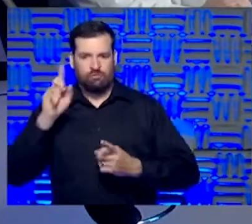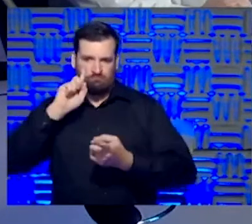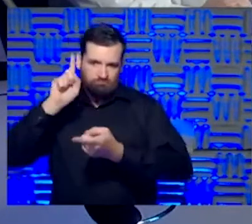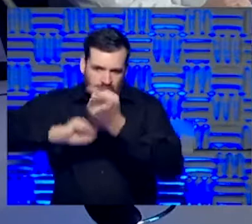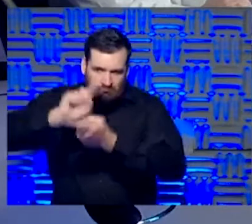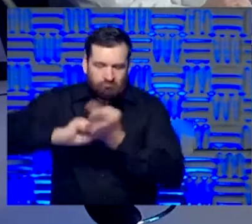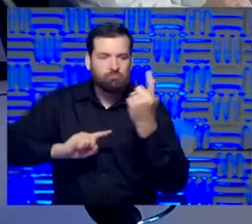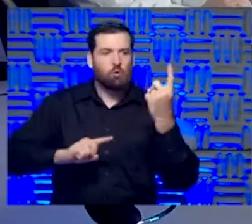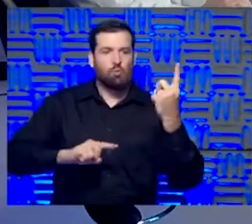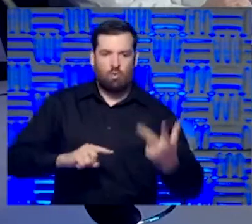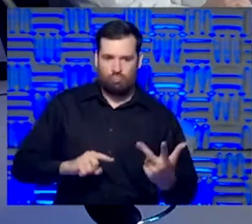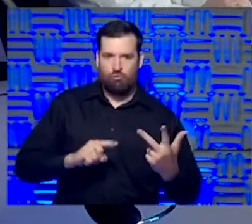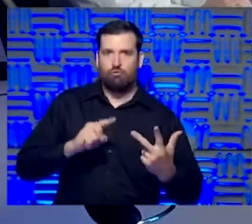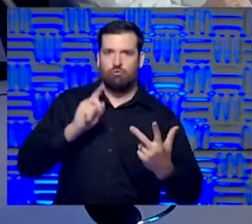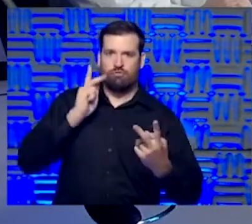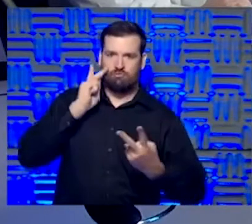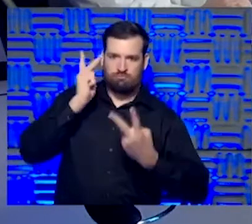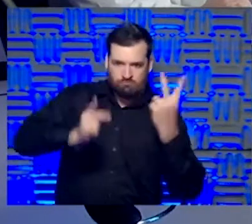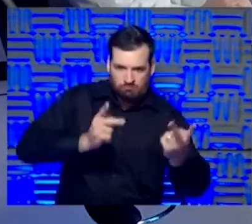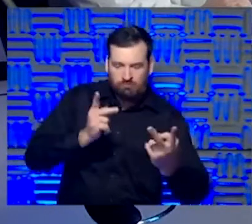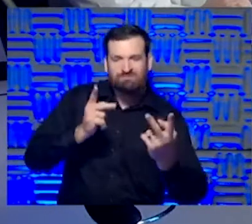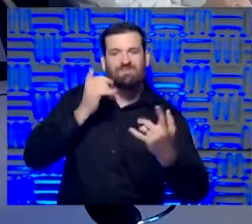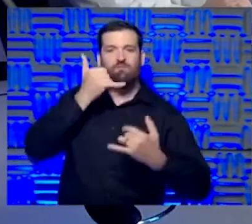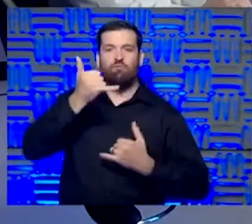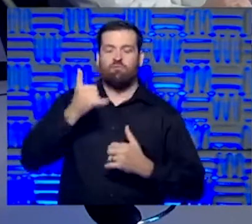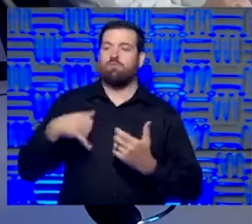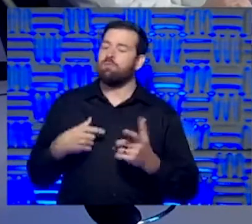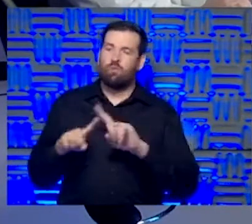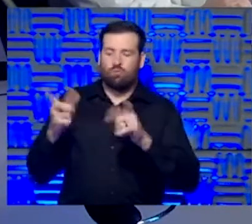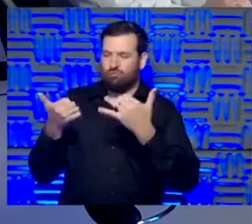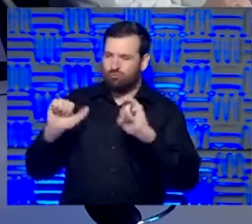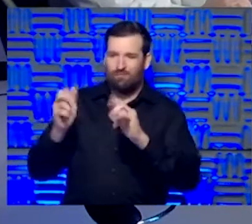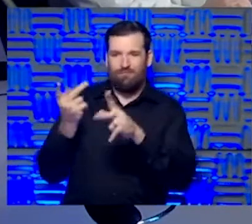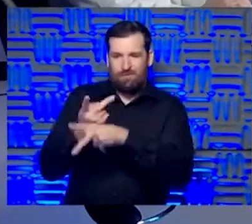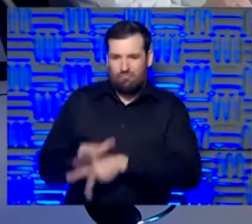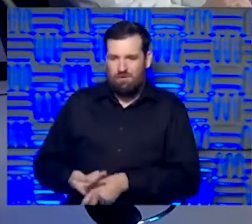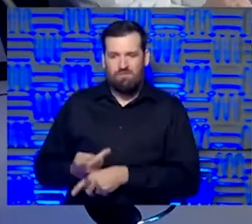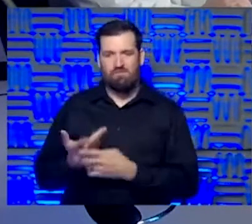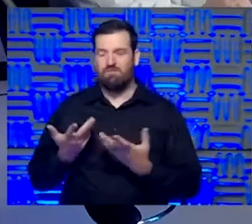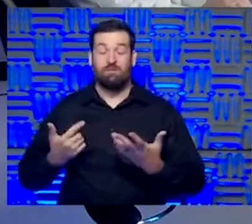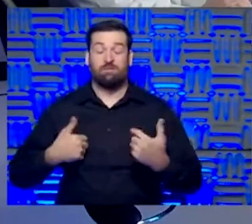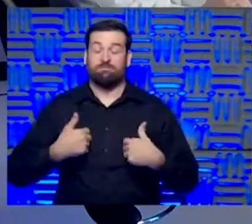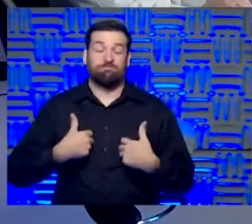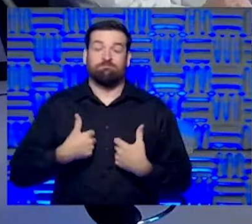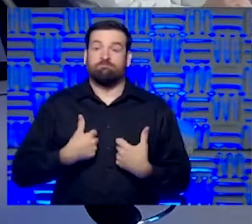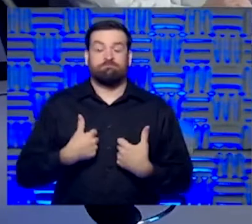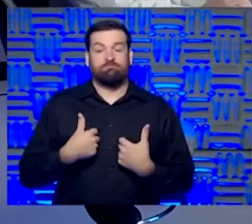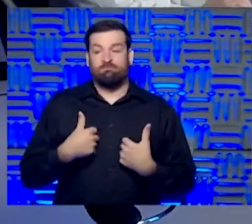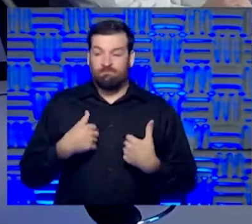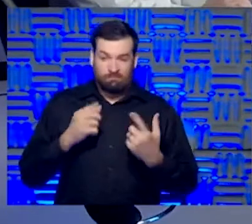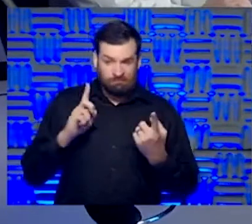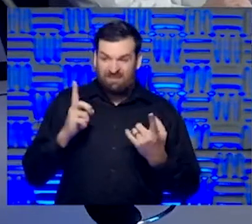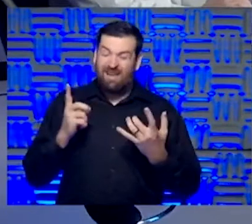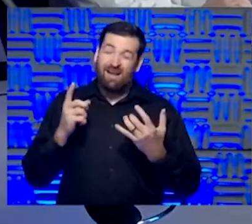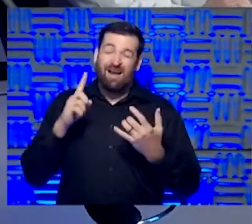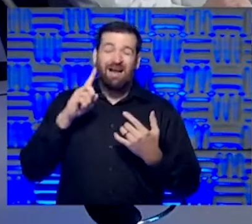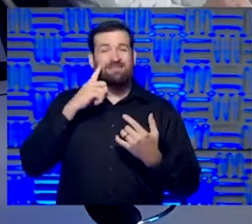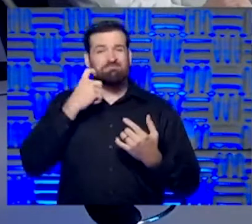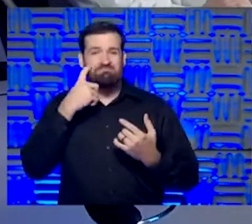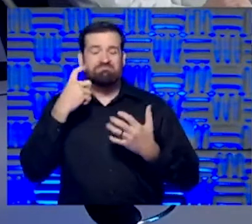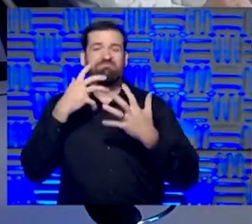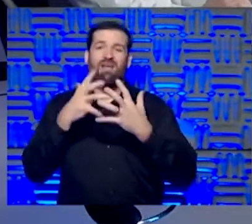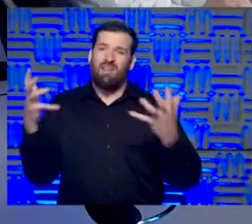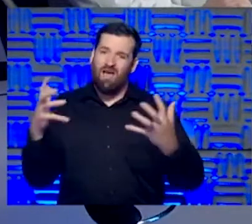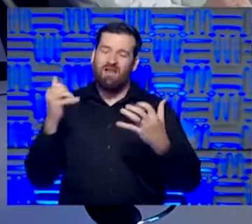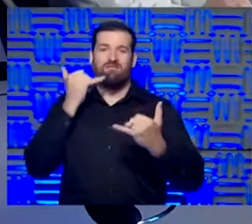lot of effort. Sure. But I think everybody's going to. We're all trying to figure that equation out. I don't know where we'll land. I think we'll always do a lot of telemedicine. I think that's been